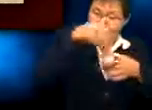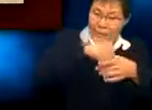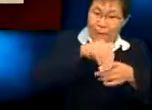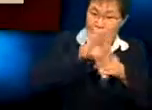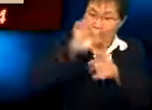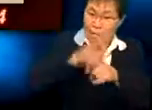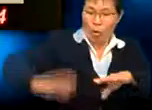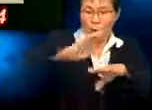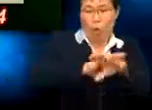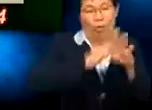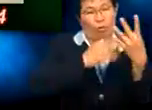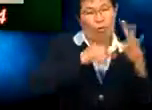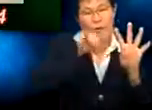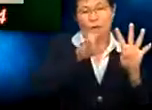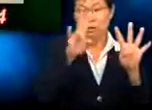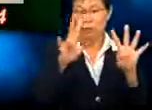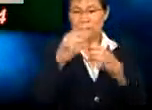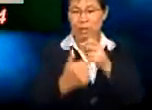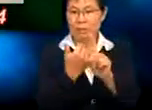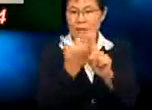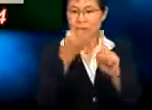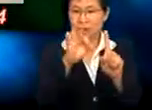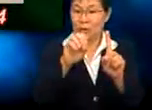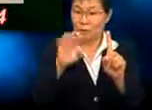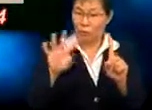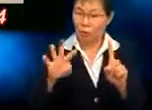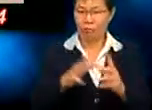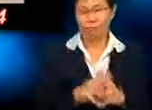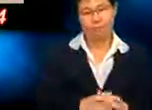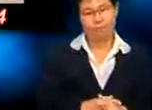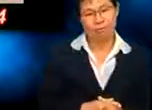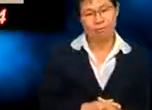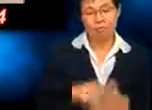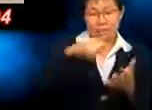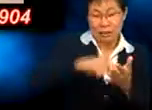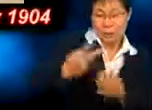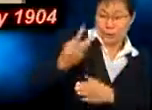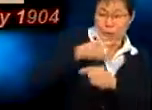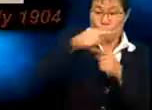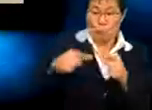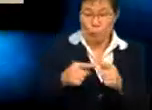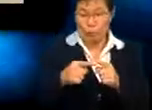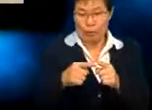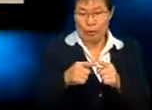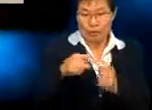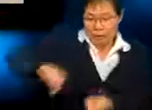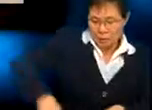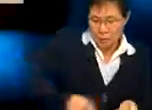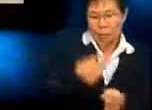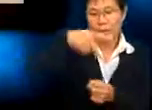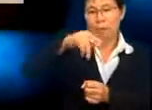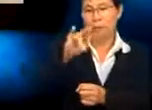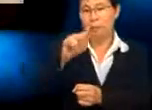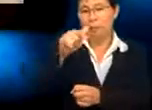electricity was on the 14th of July 1904. This was when the Sungai